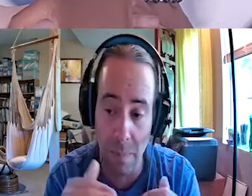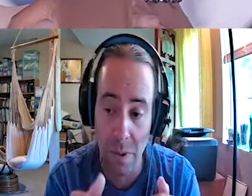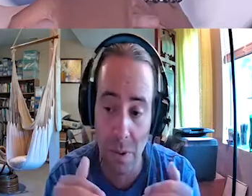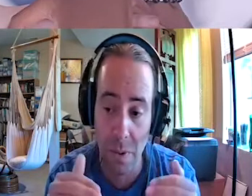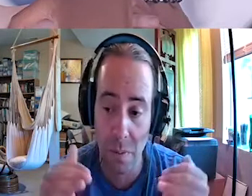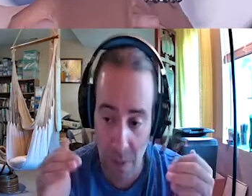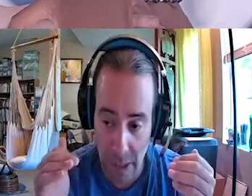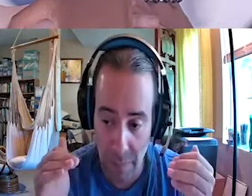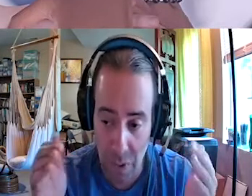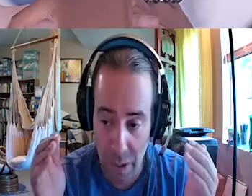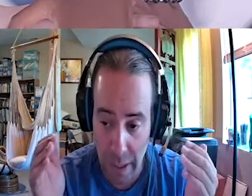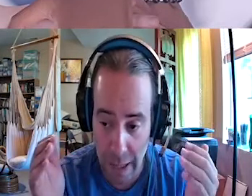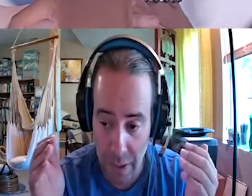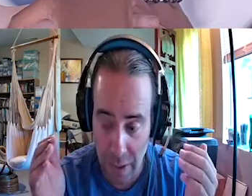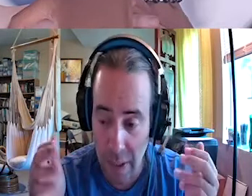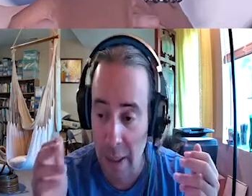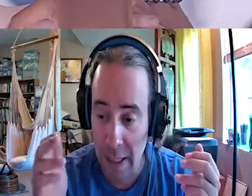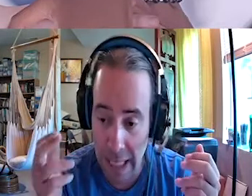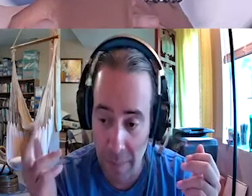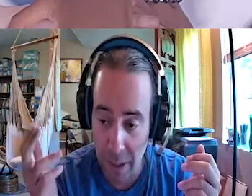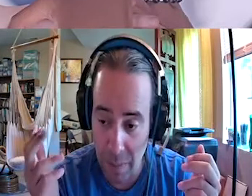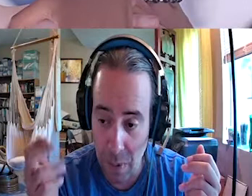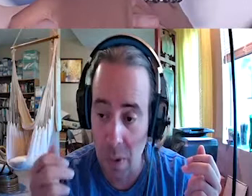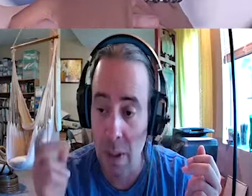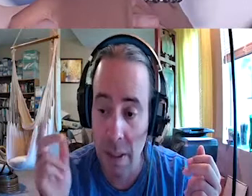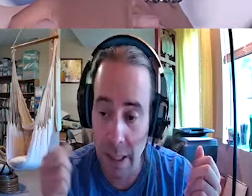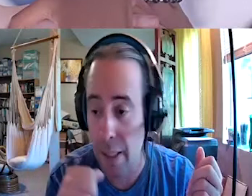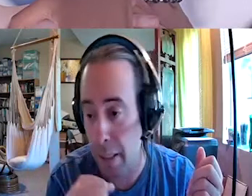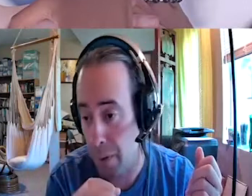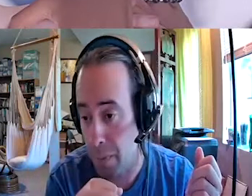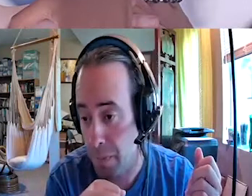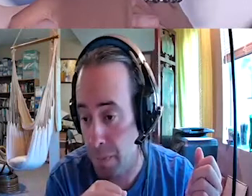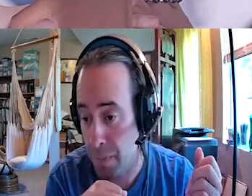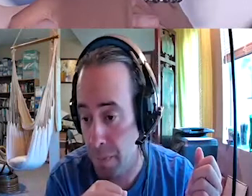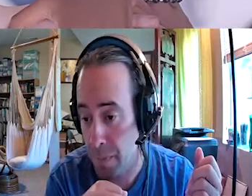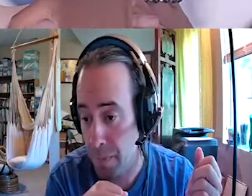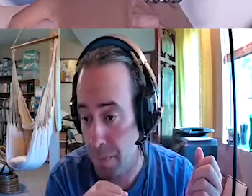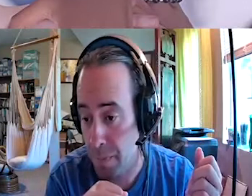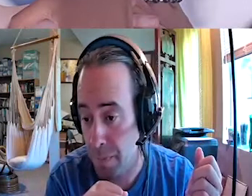the topmost senior adjuncts in the applicant pool get an interview.